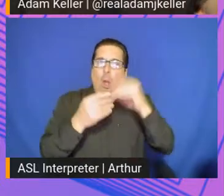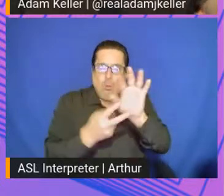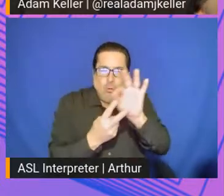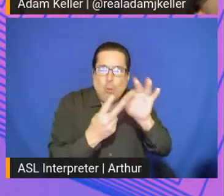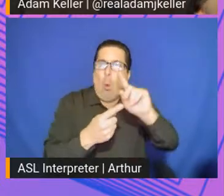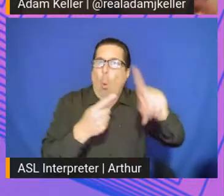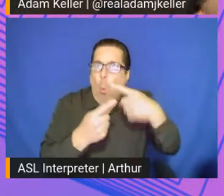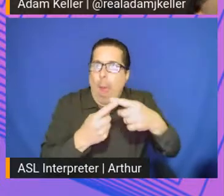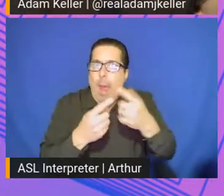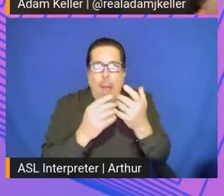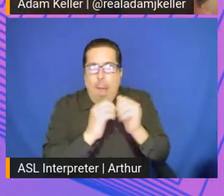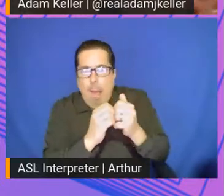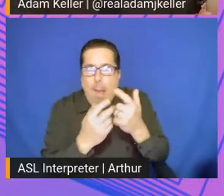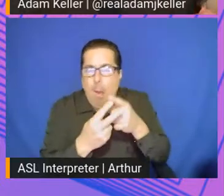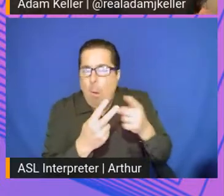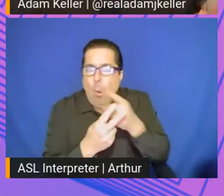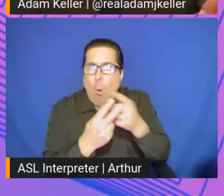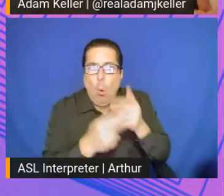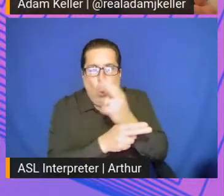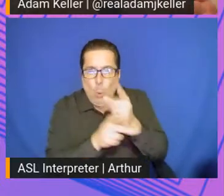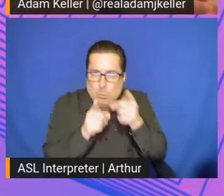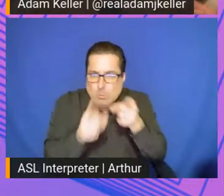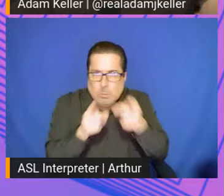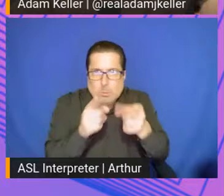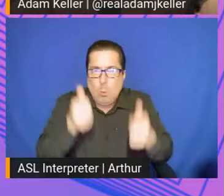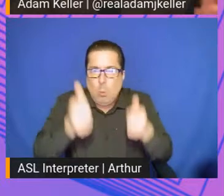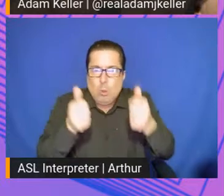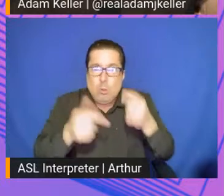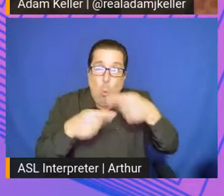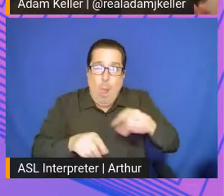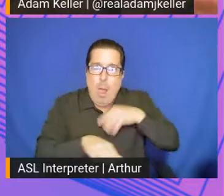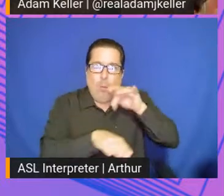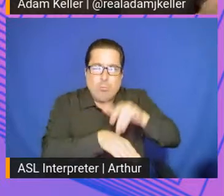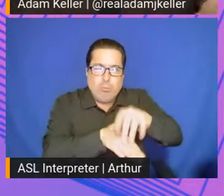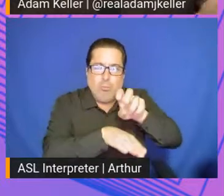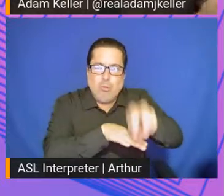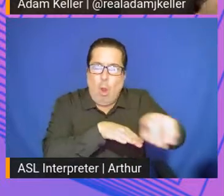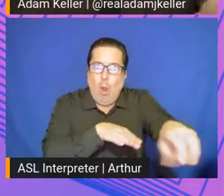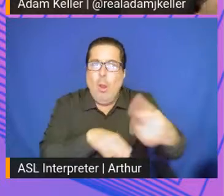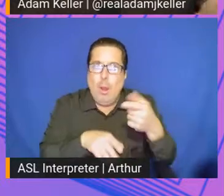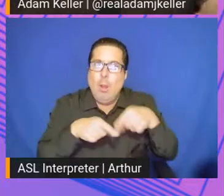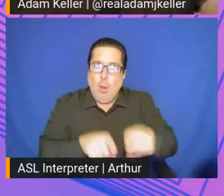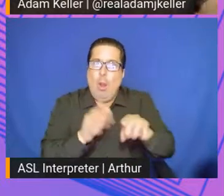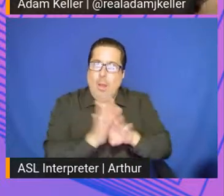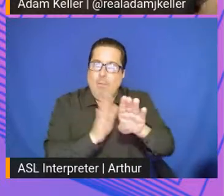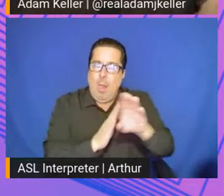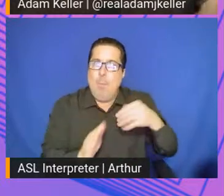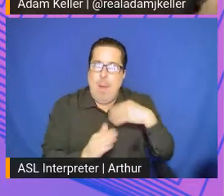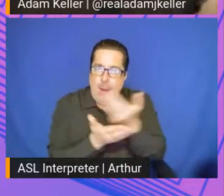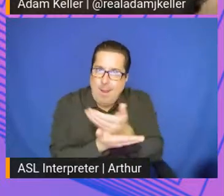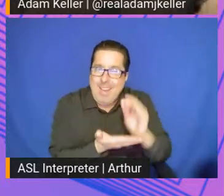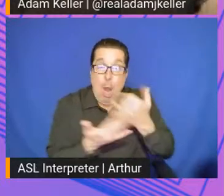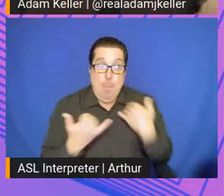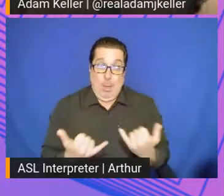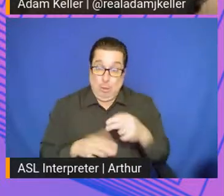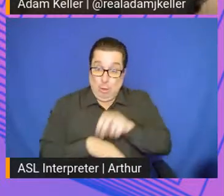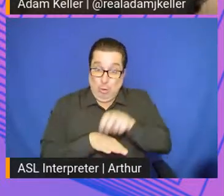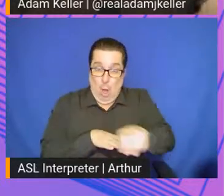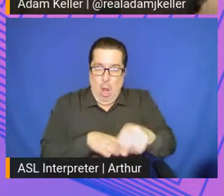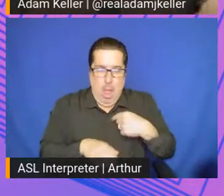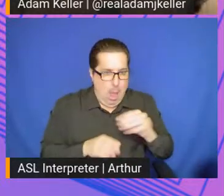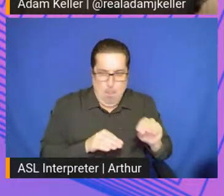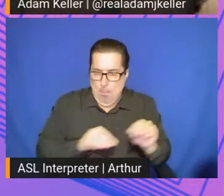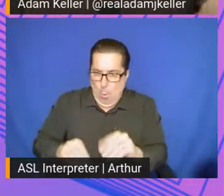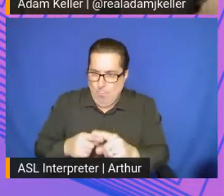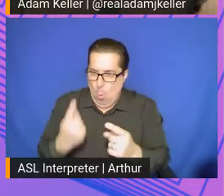use in my journey as I start to deploy containers, or in my existing journey, and how do I move to one of these tools? So